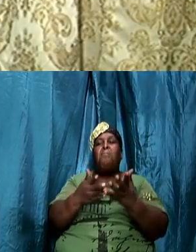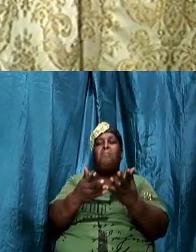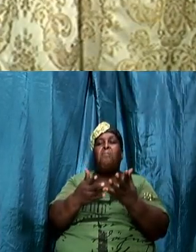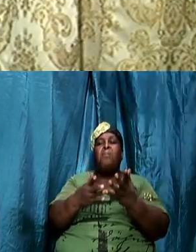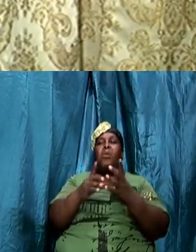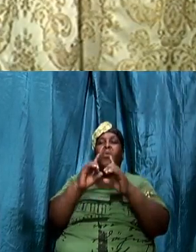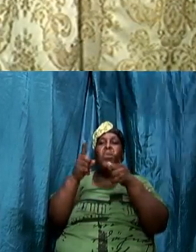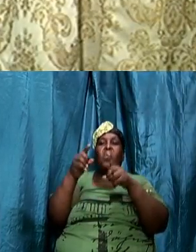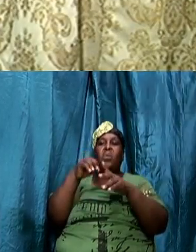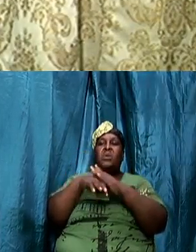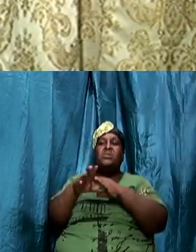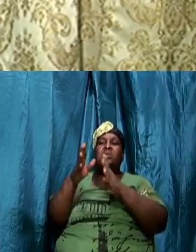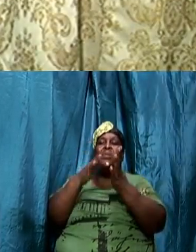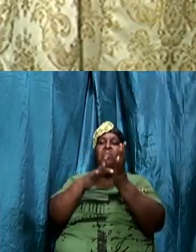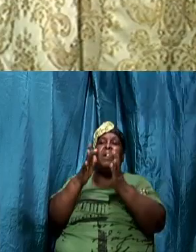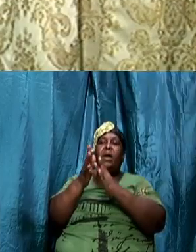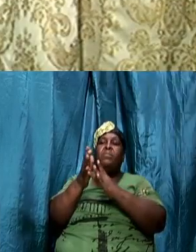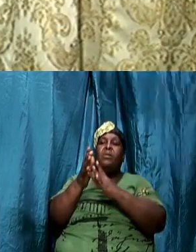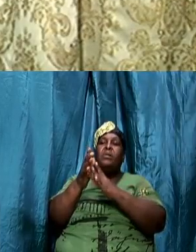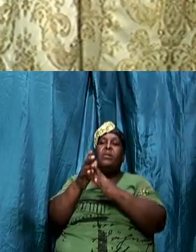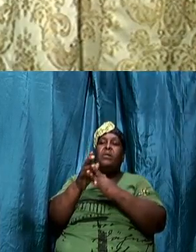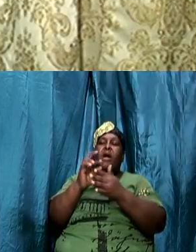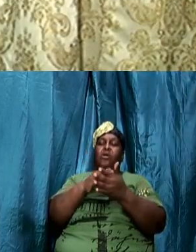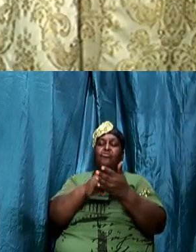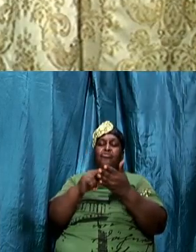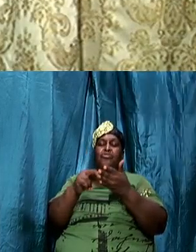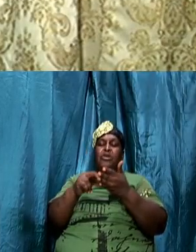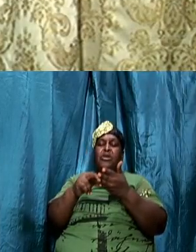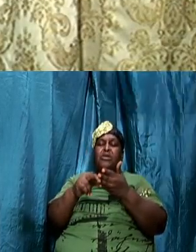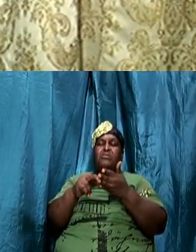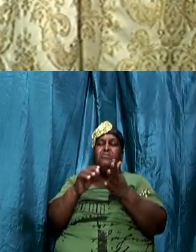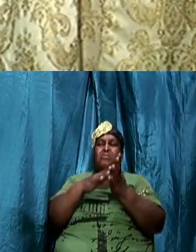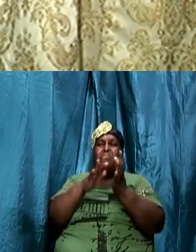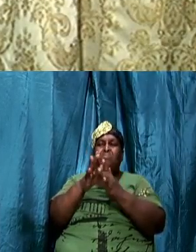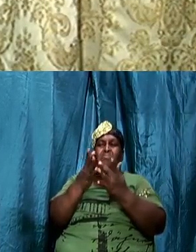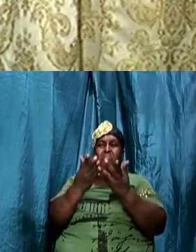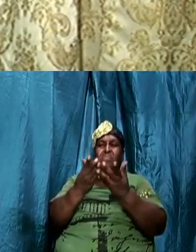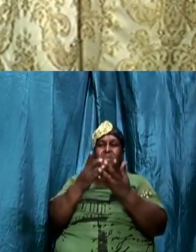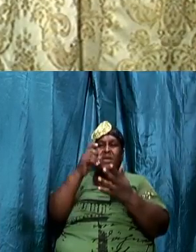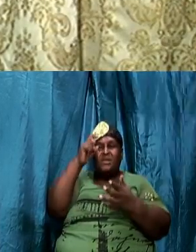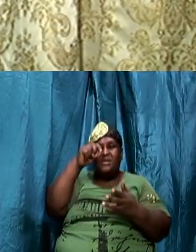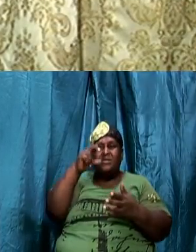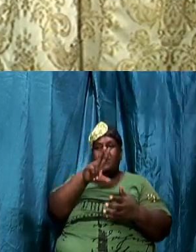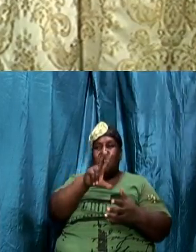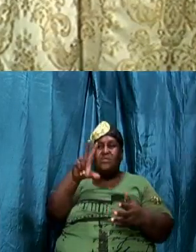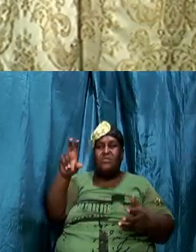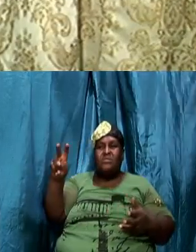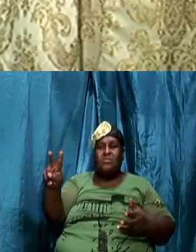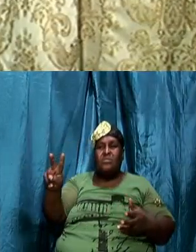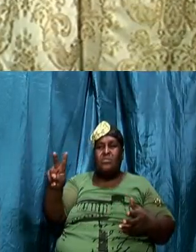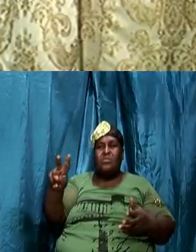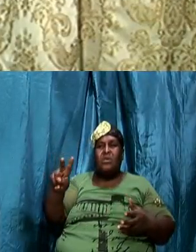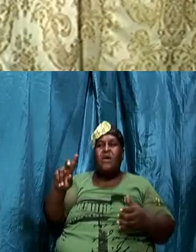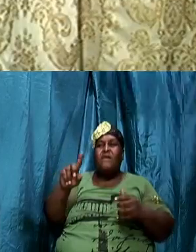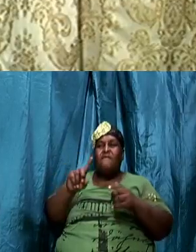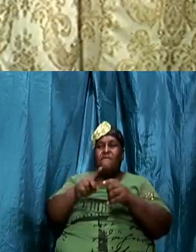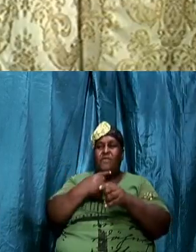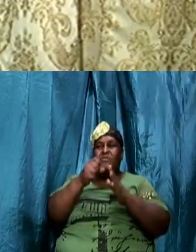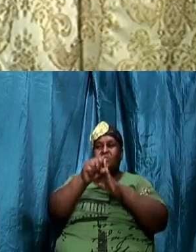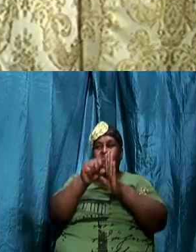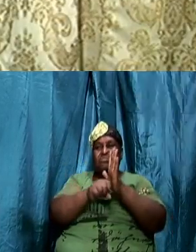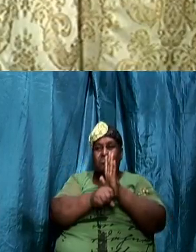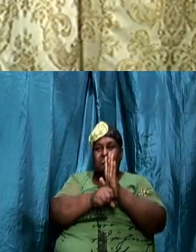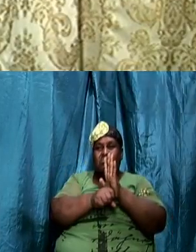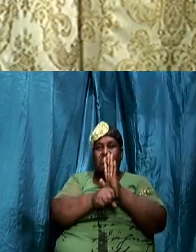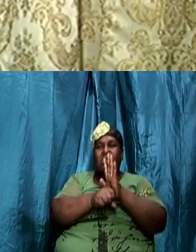go back into your Bibles and you are going to be reading the book of Exodus 32 and you are going to look at that first scripture that we just read and look at that